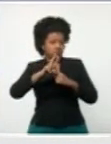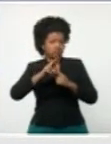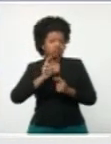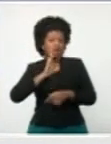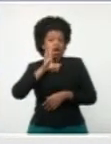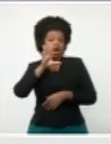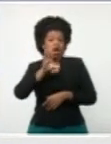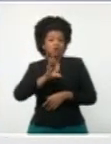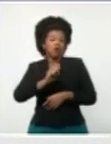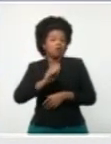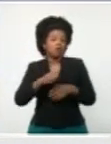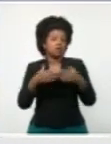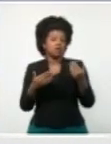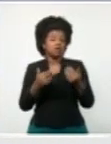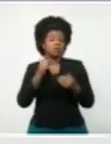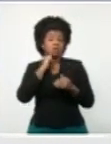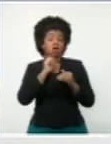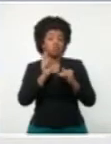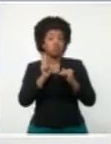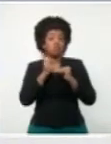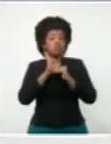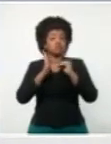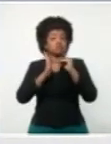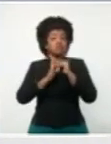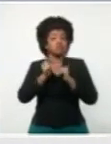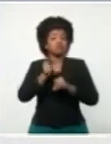134,150, and Mexico with